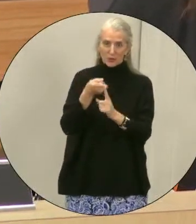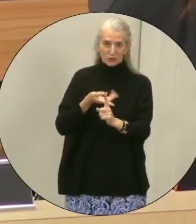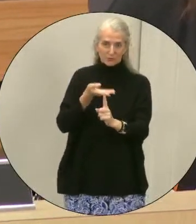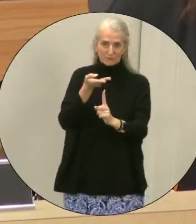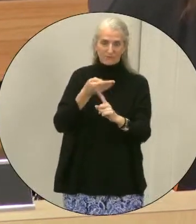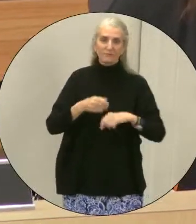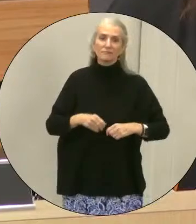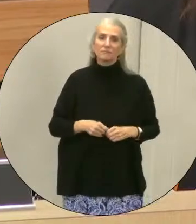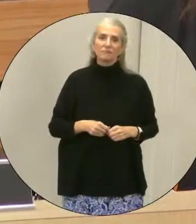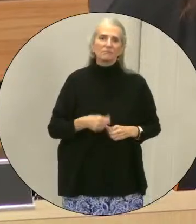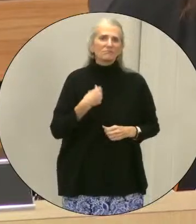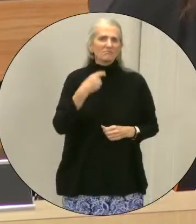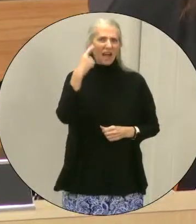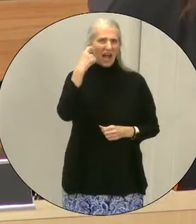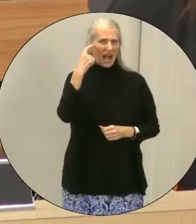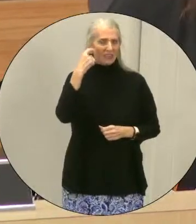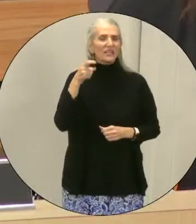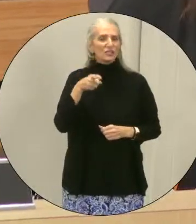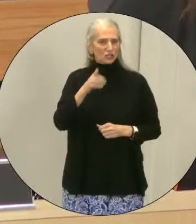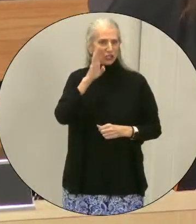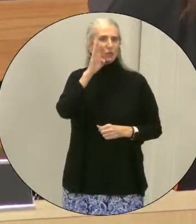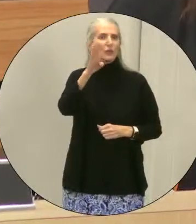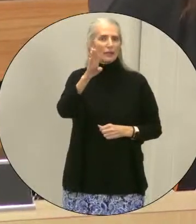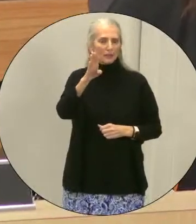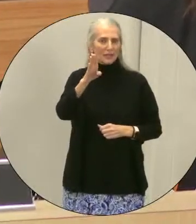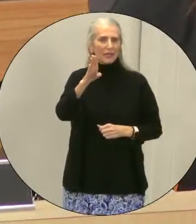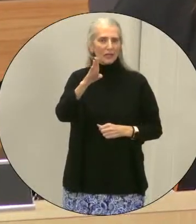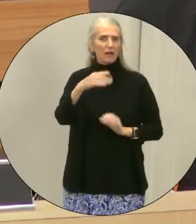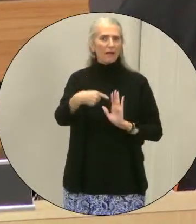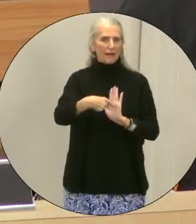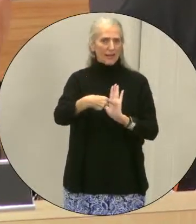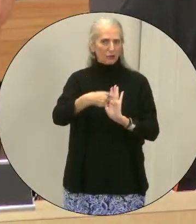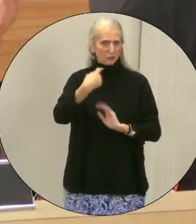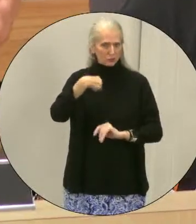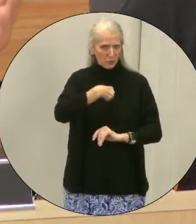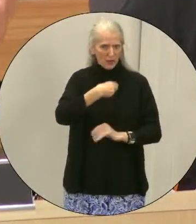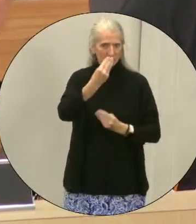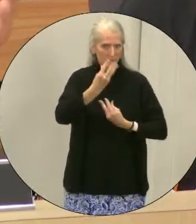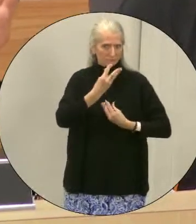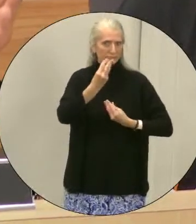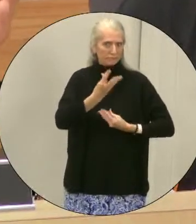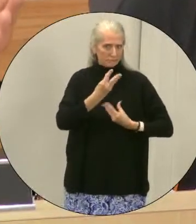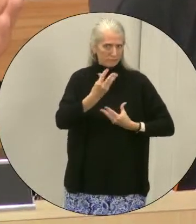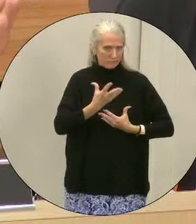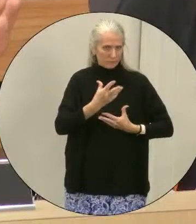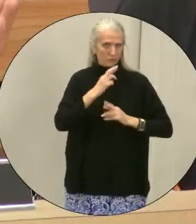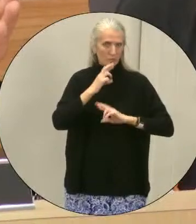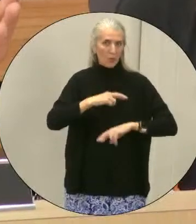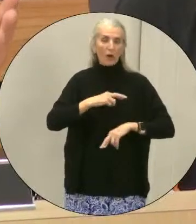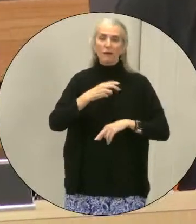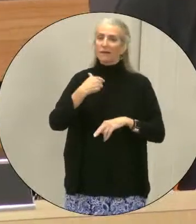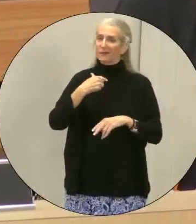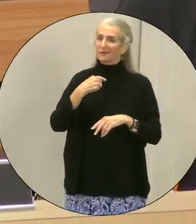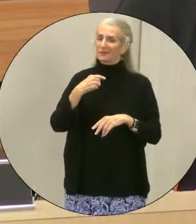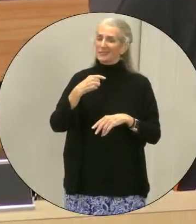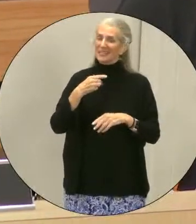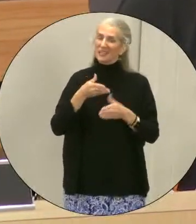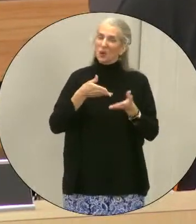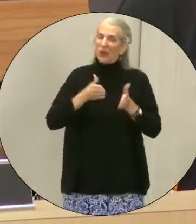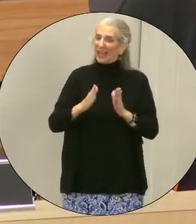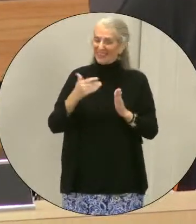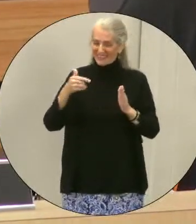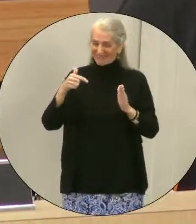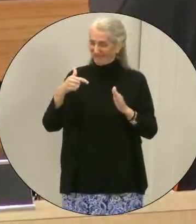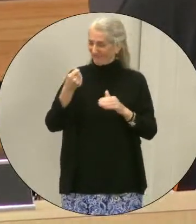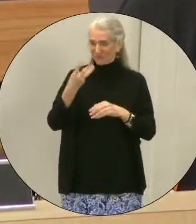And I think she's going to be accountable to us in a way that, quite frankly, we haven't seen in this district in a few years. And I